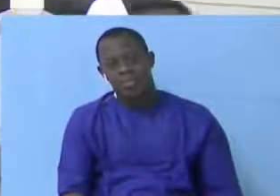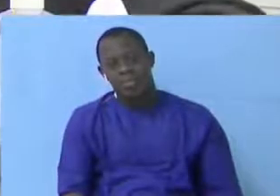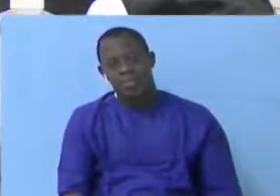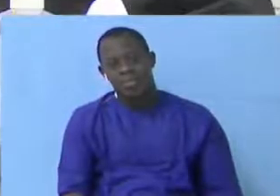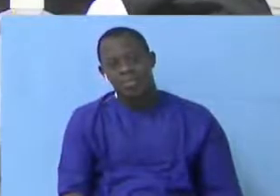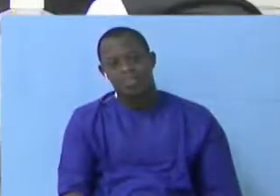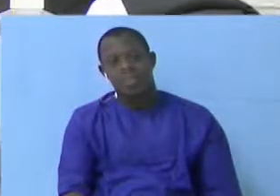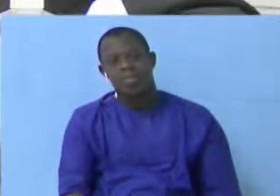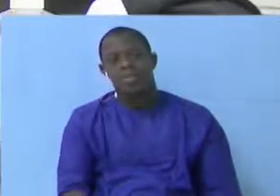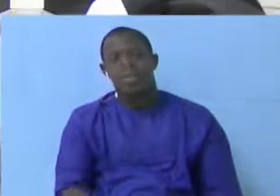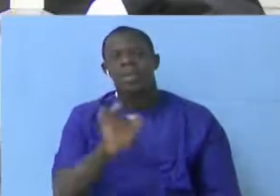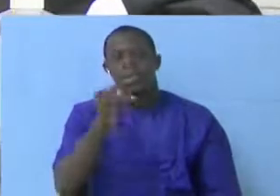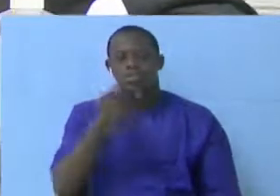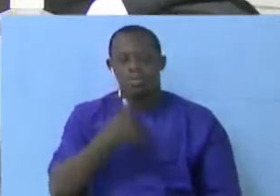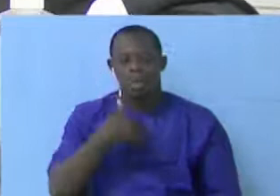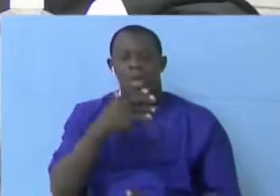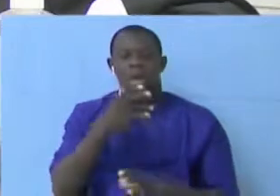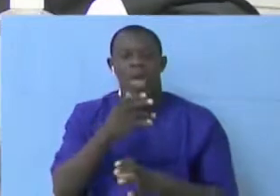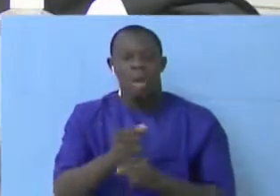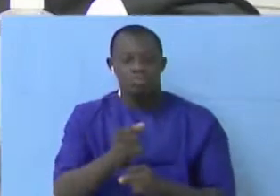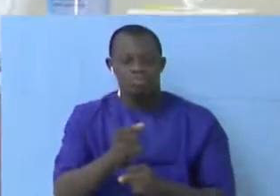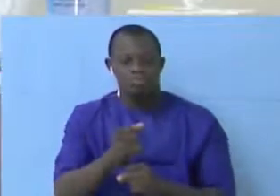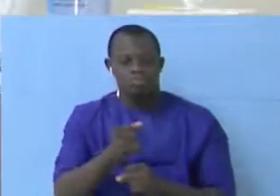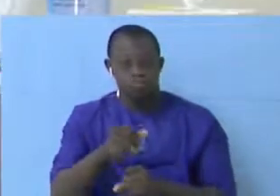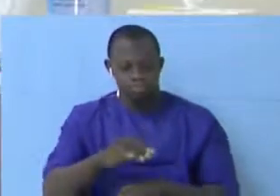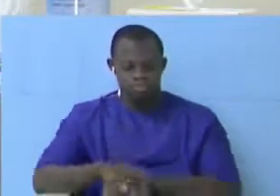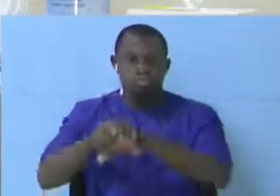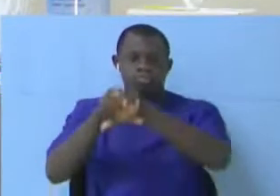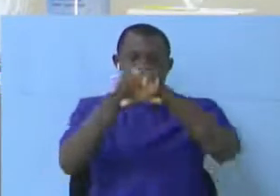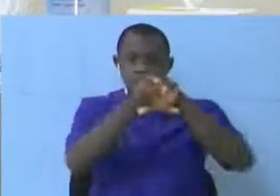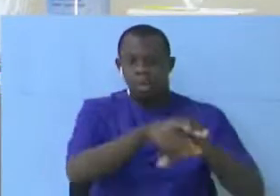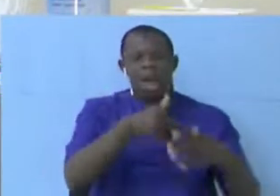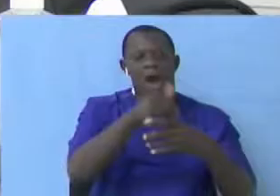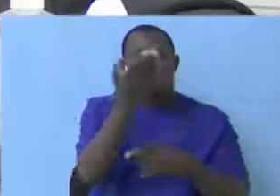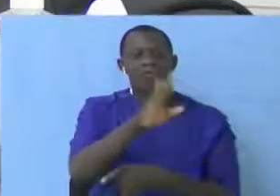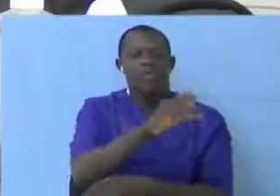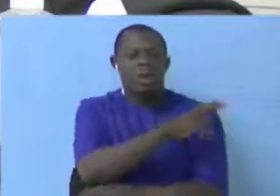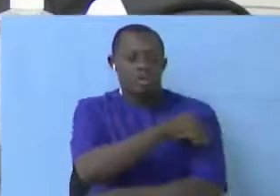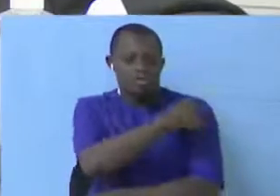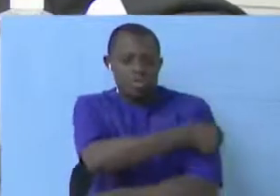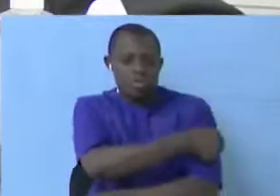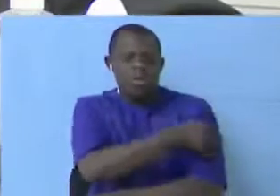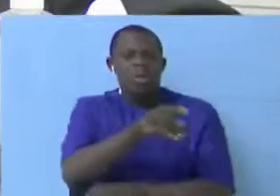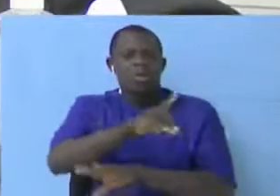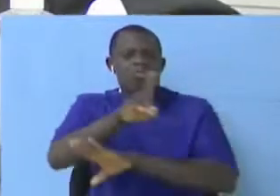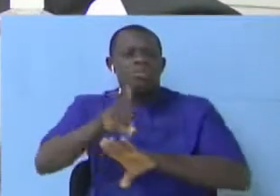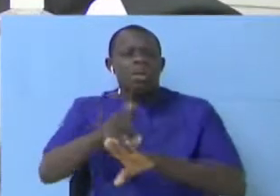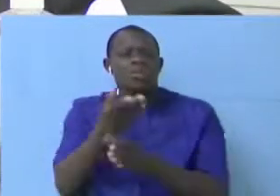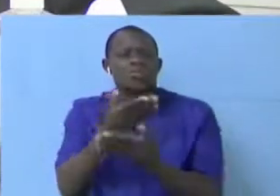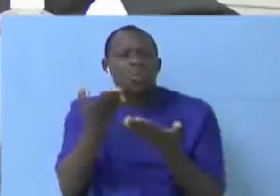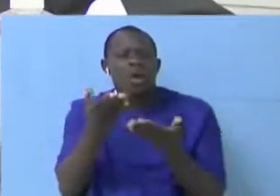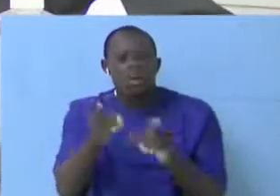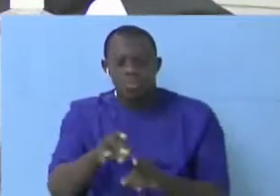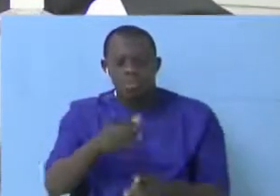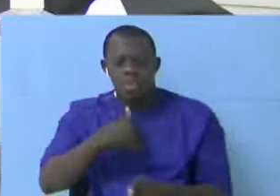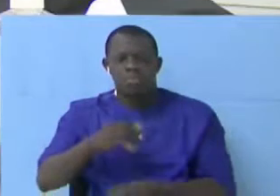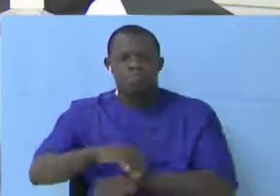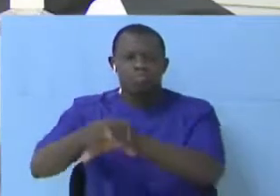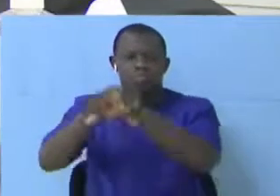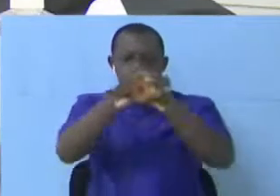I took him out of the hospital. And where did you take him? I took him to our headquarters, NIA headquarters.